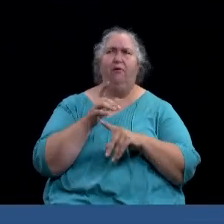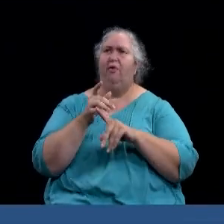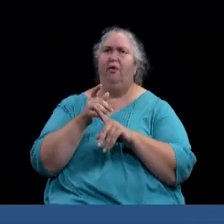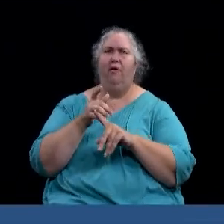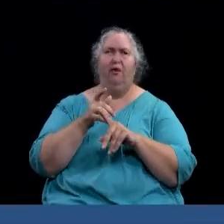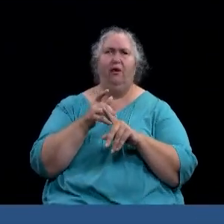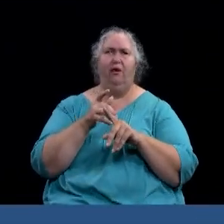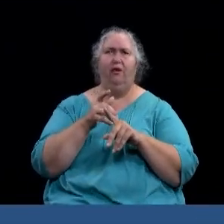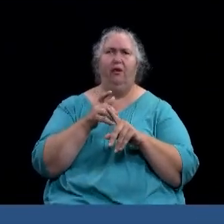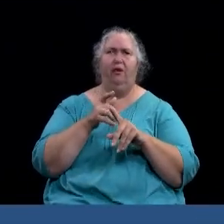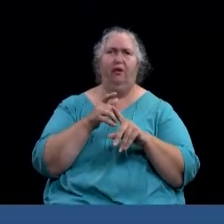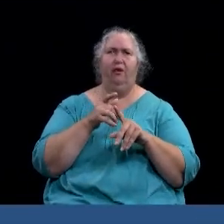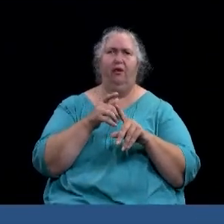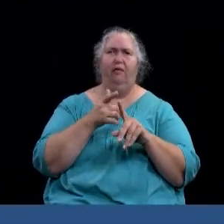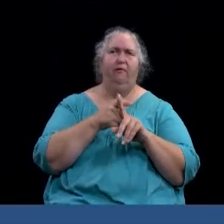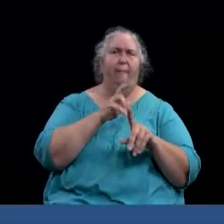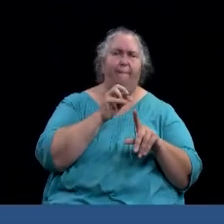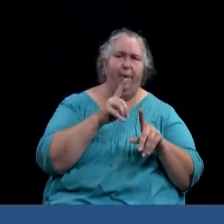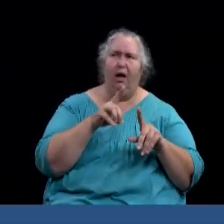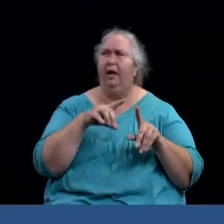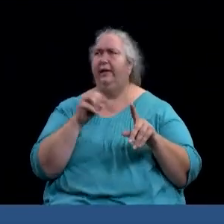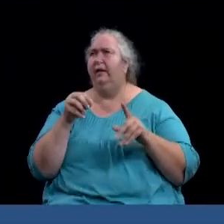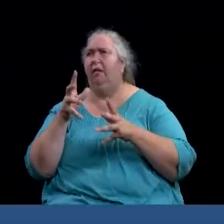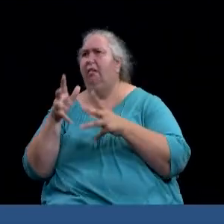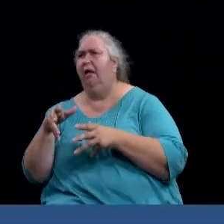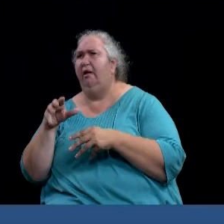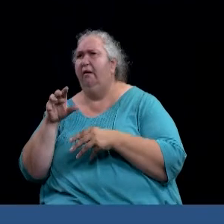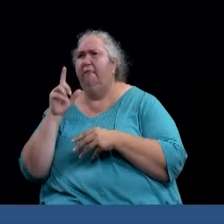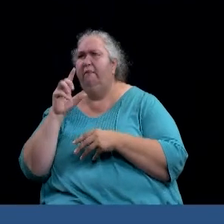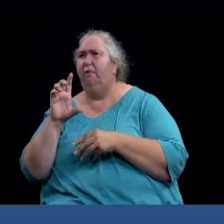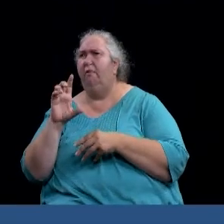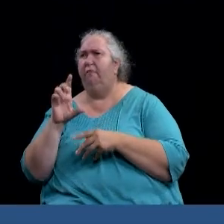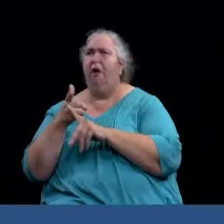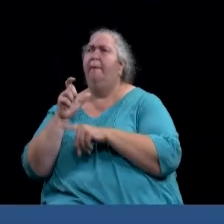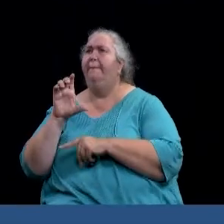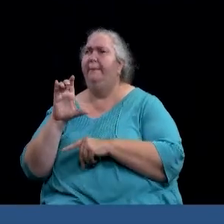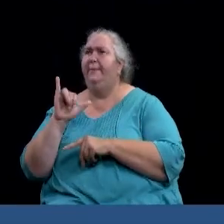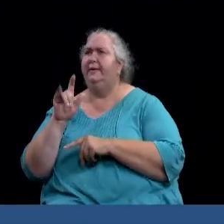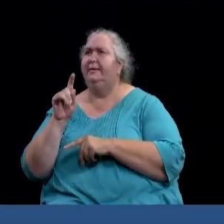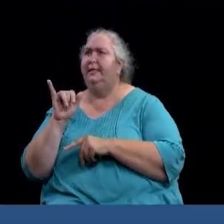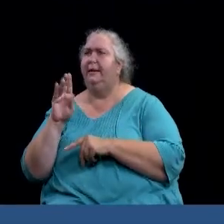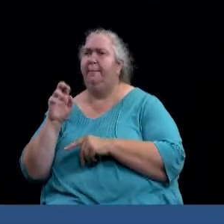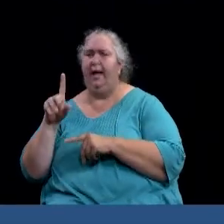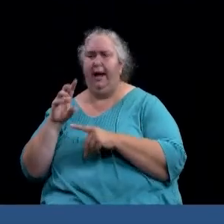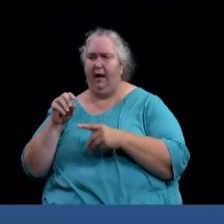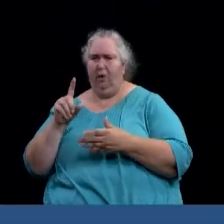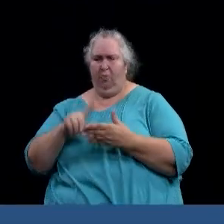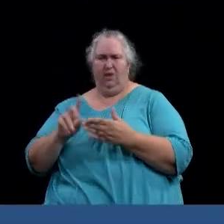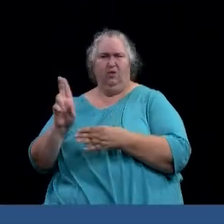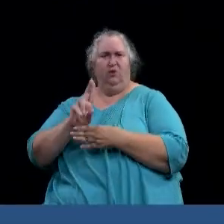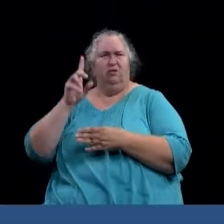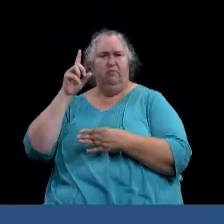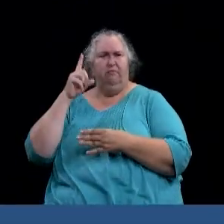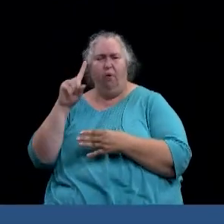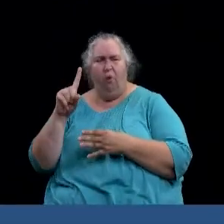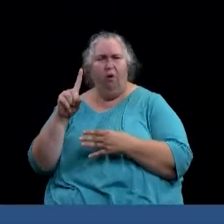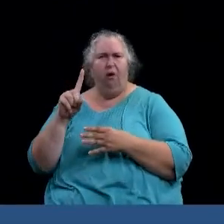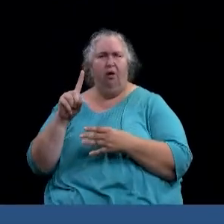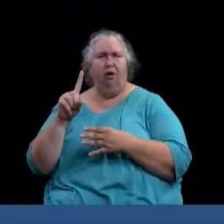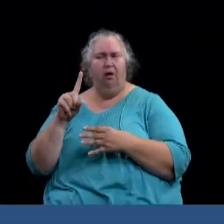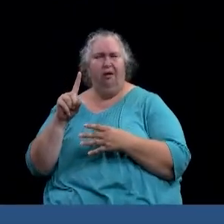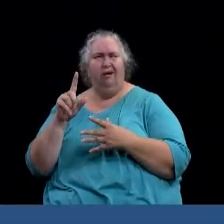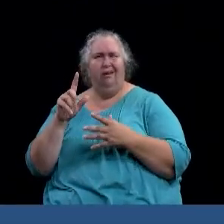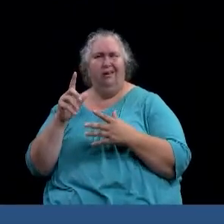that's used for, this other, Sure. What are we using it for purchase,